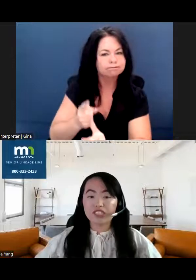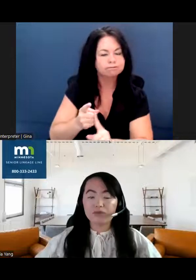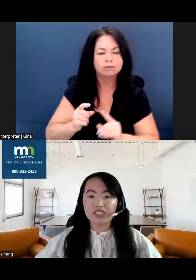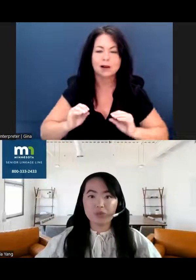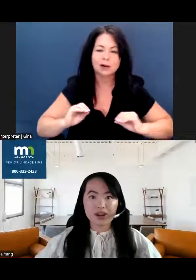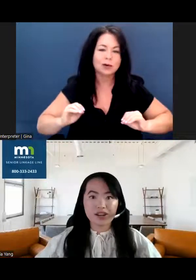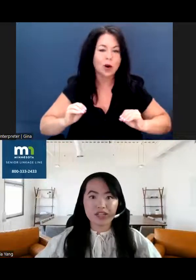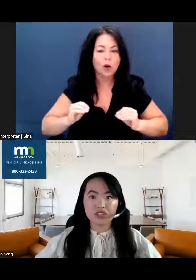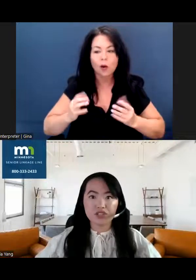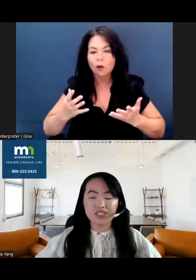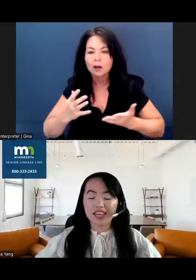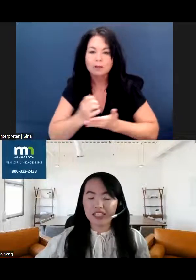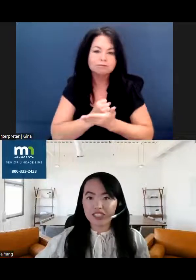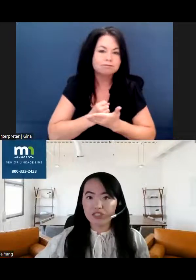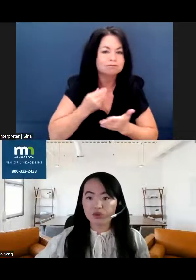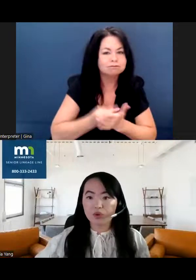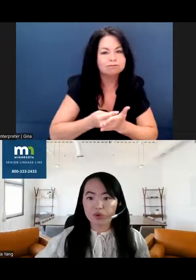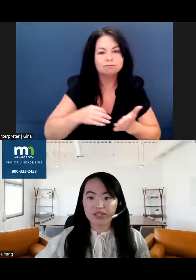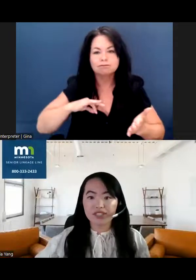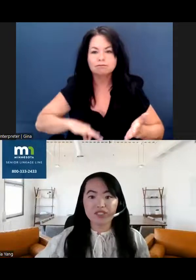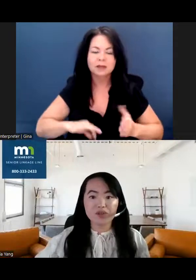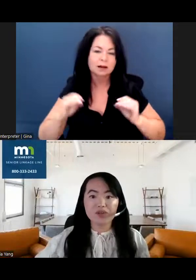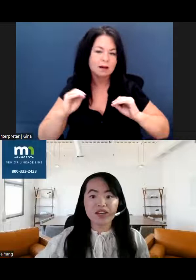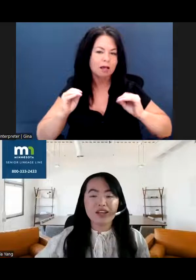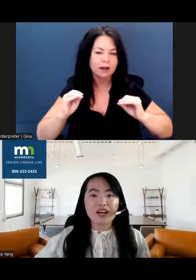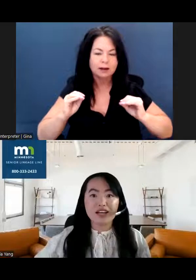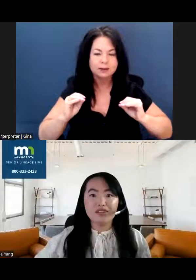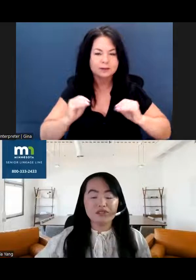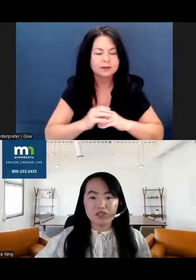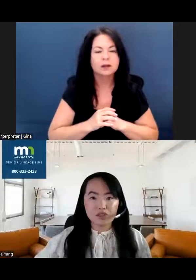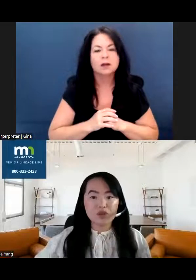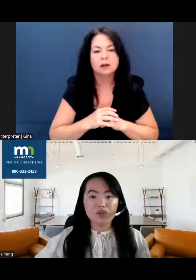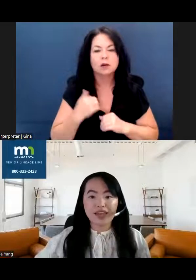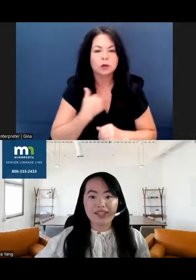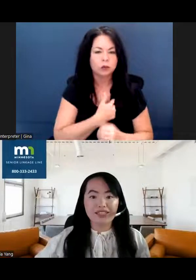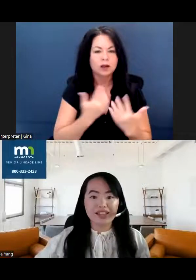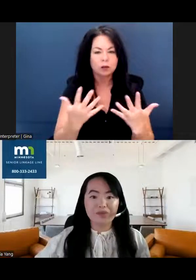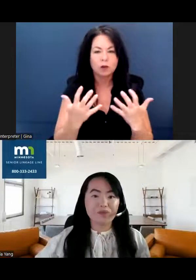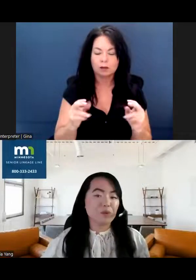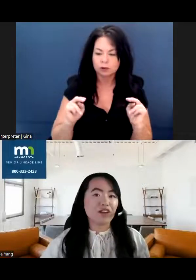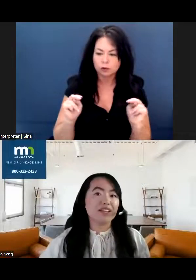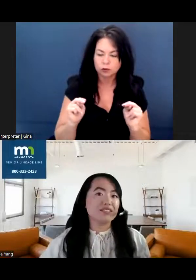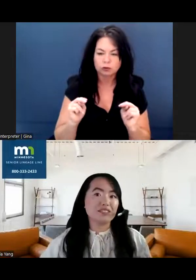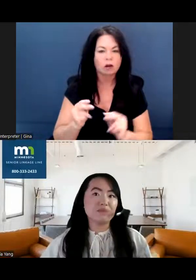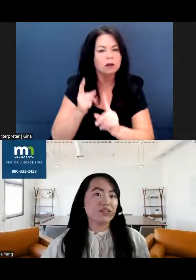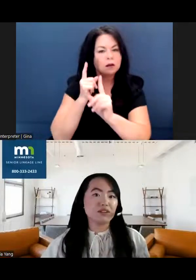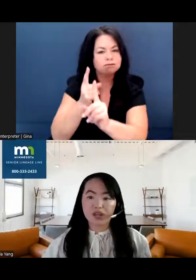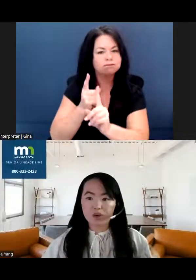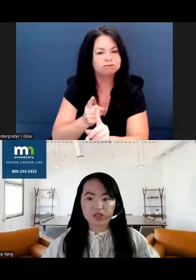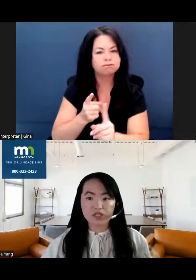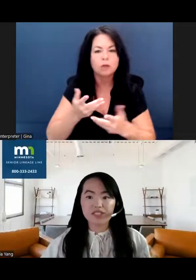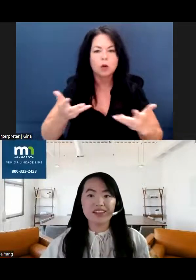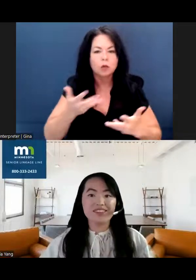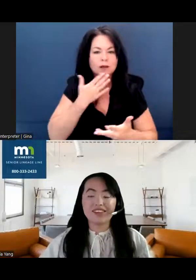or investment. We are not insurance agents or brokers. And so do know that we provide simply the